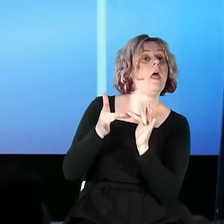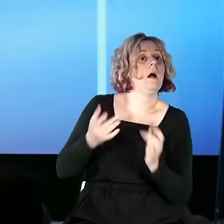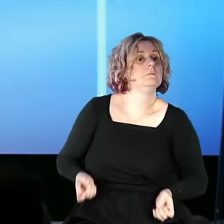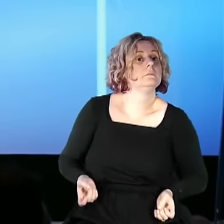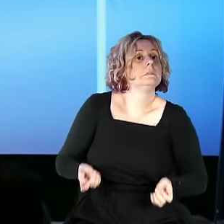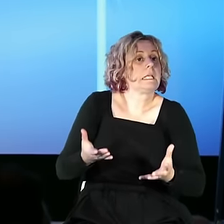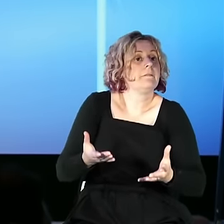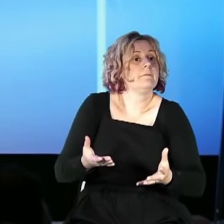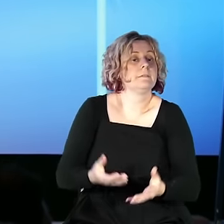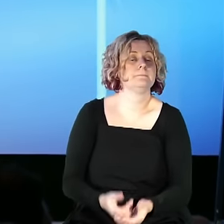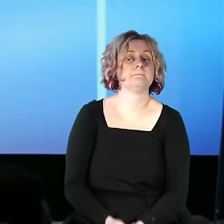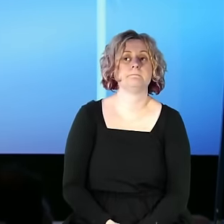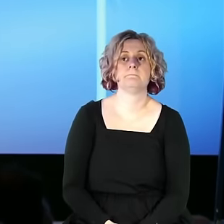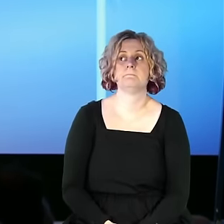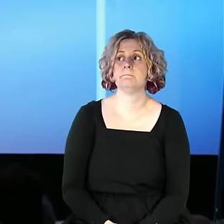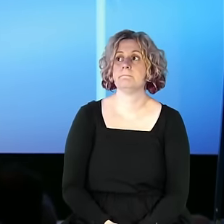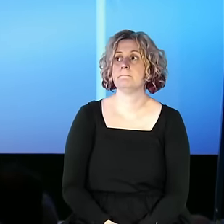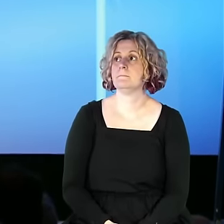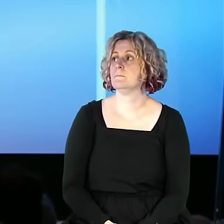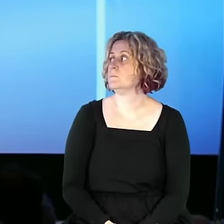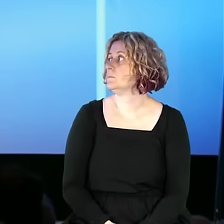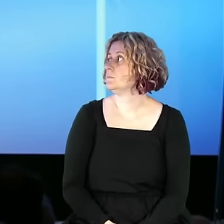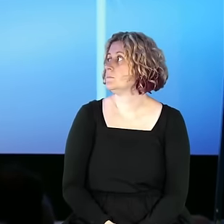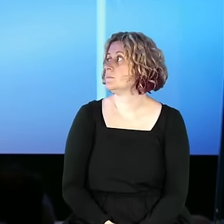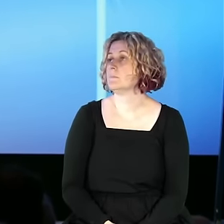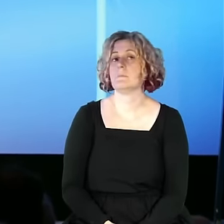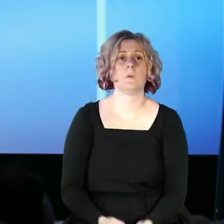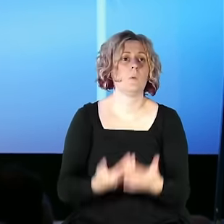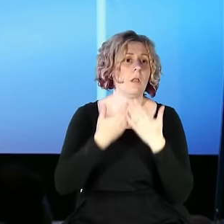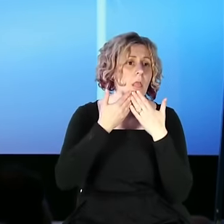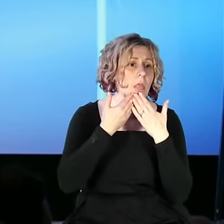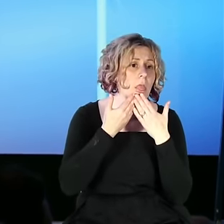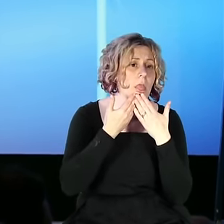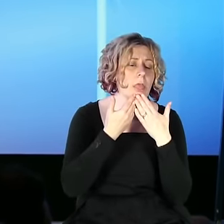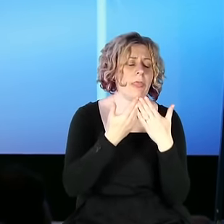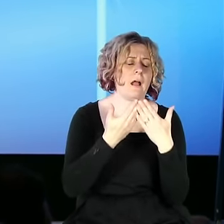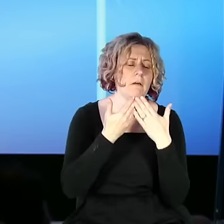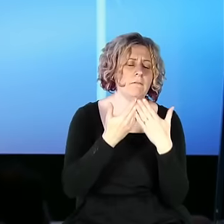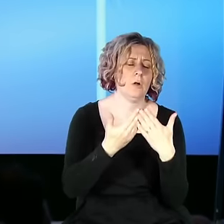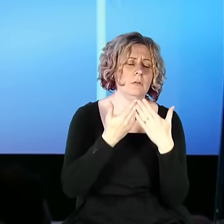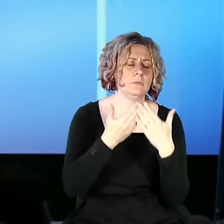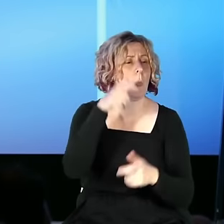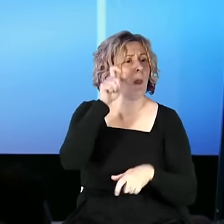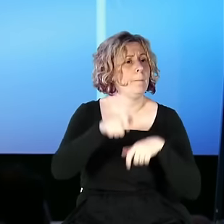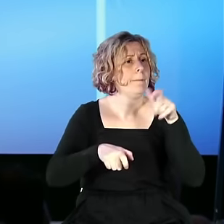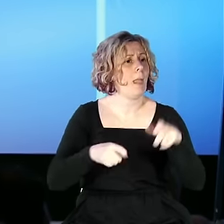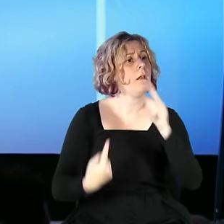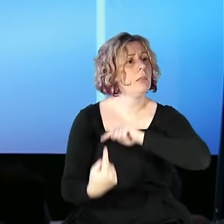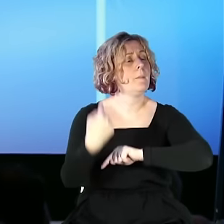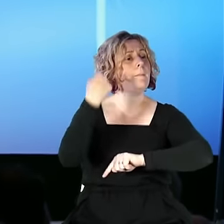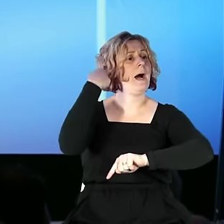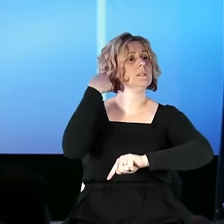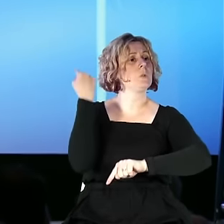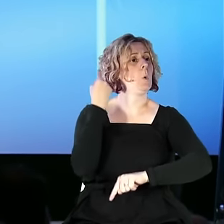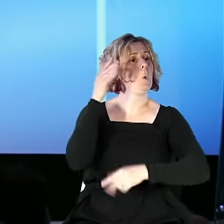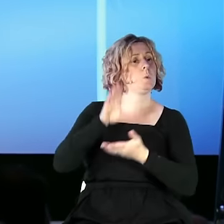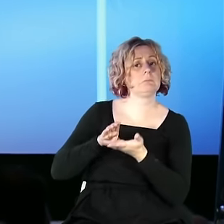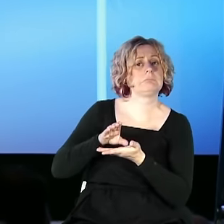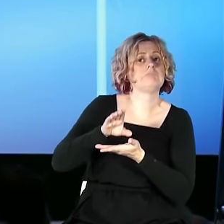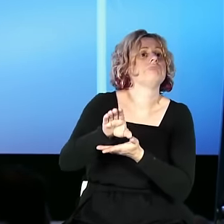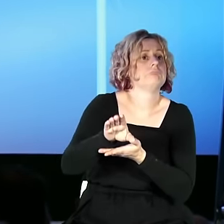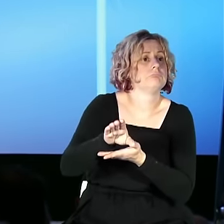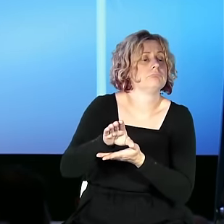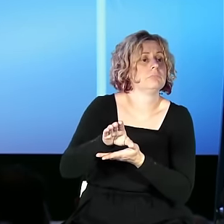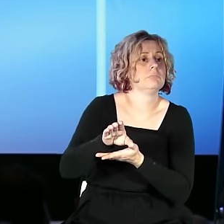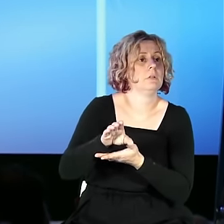we're massively thankful for those who've given in the past to make Keswick Convention happen. But as you can imagine, this